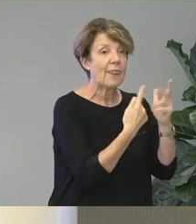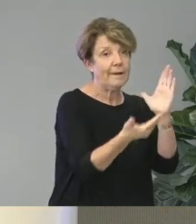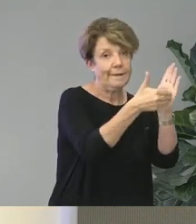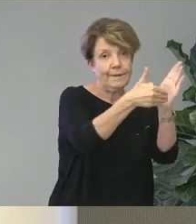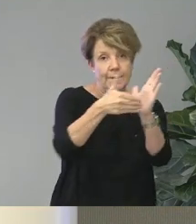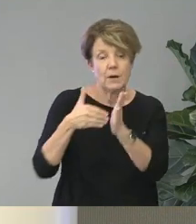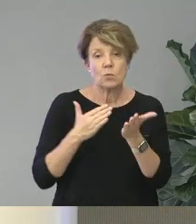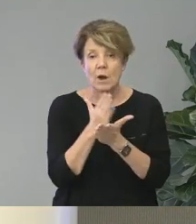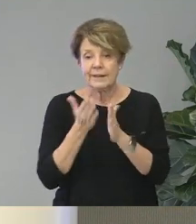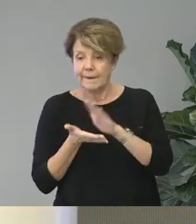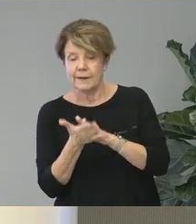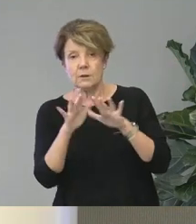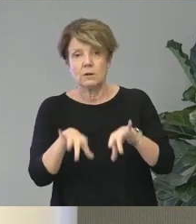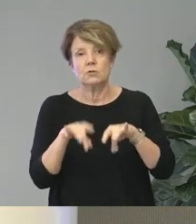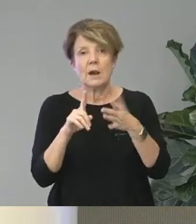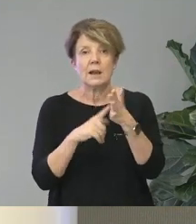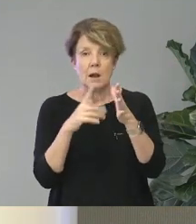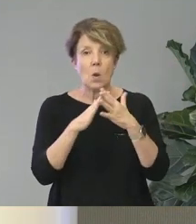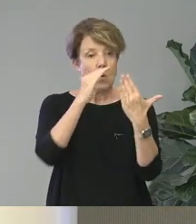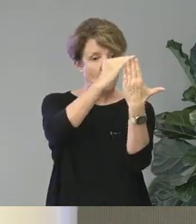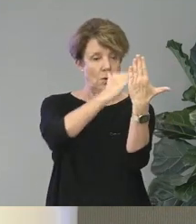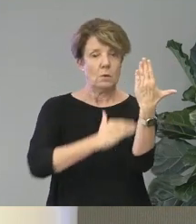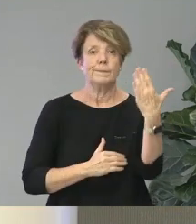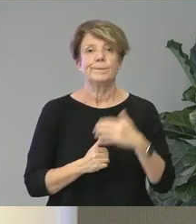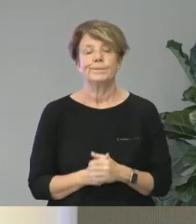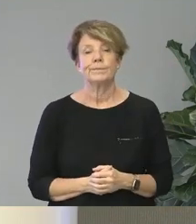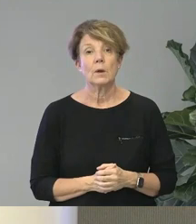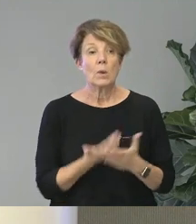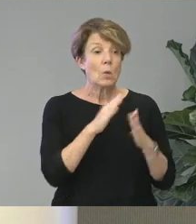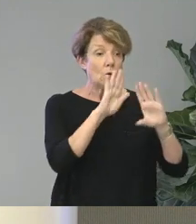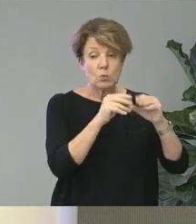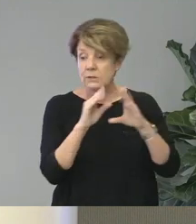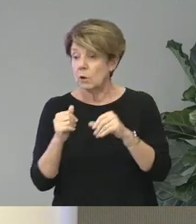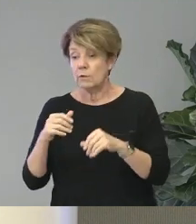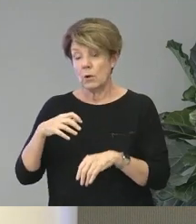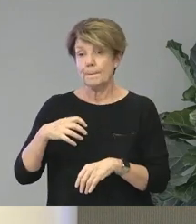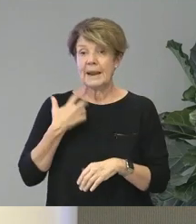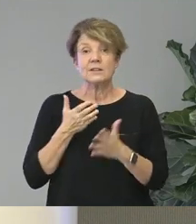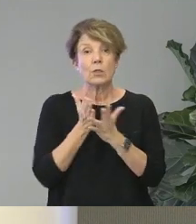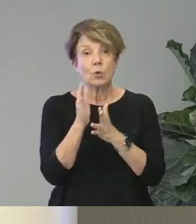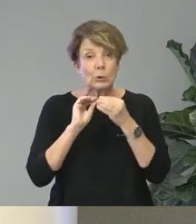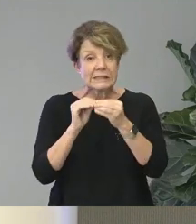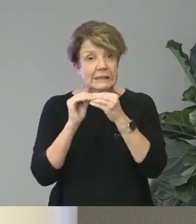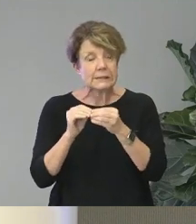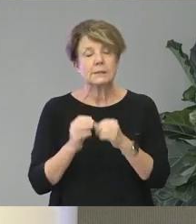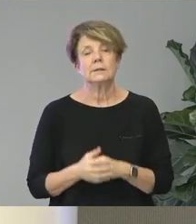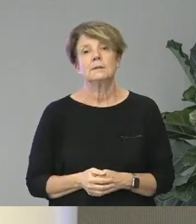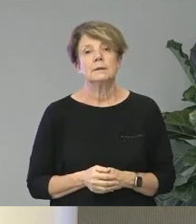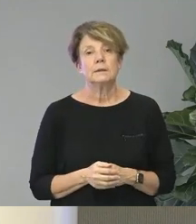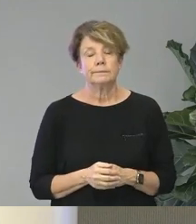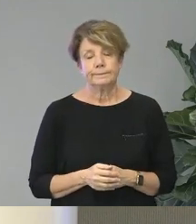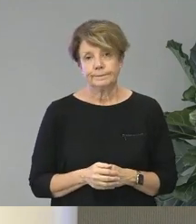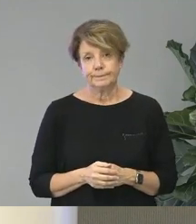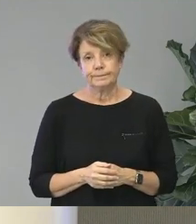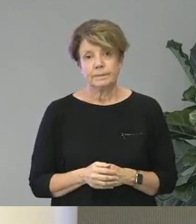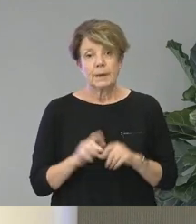in domestic law. We seek to resolve these complaints through conciliation. However,